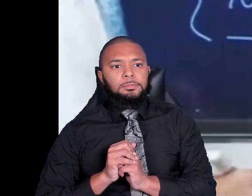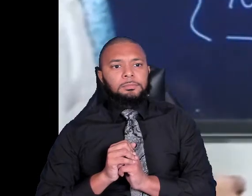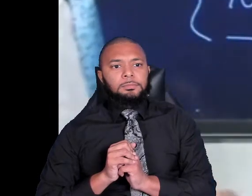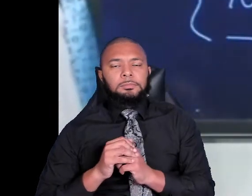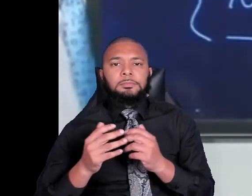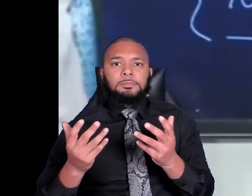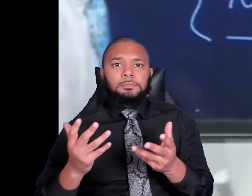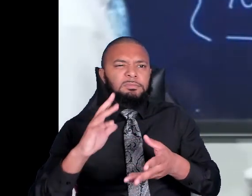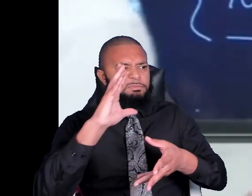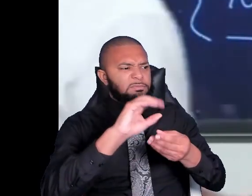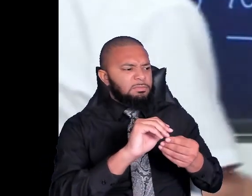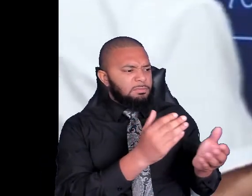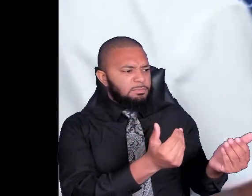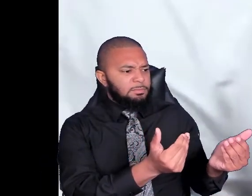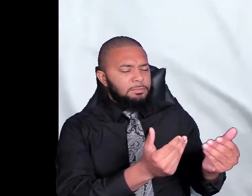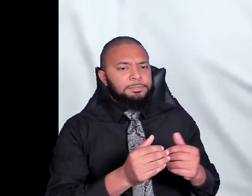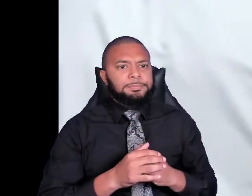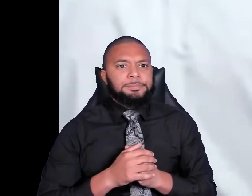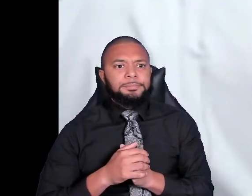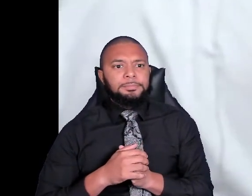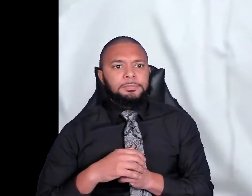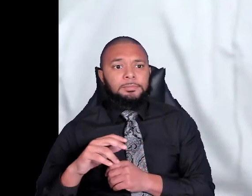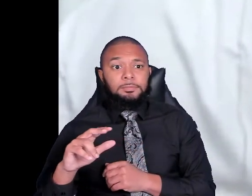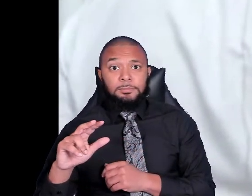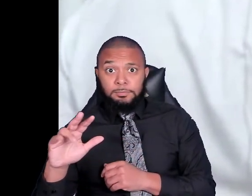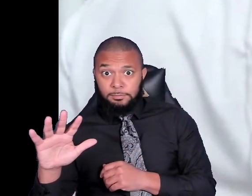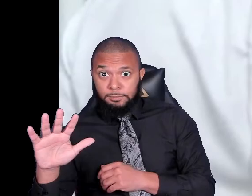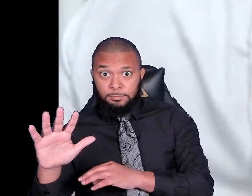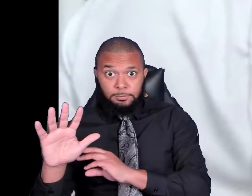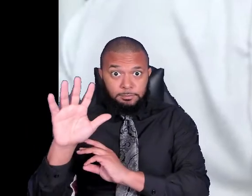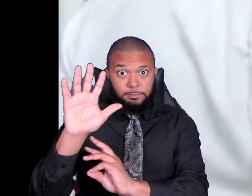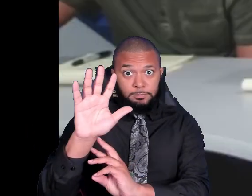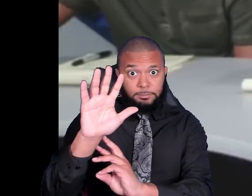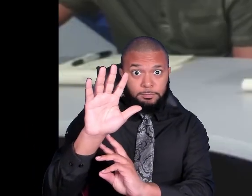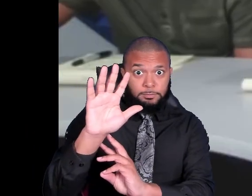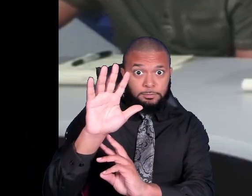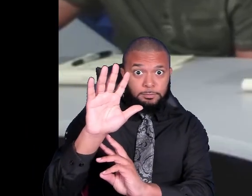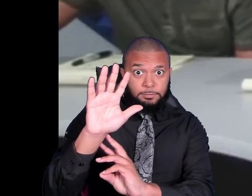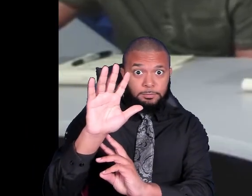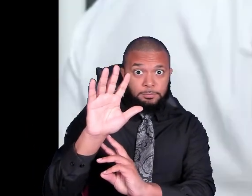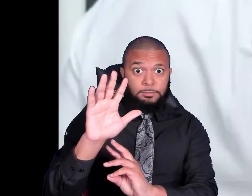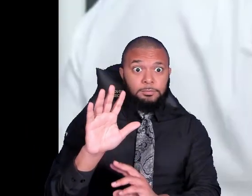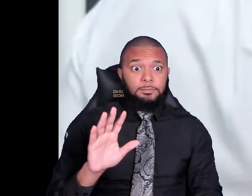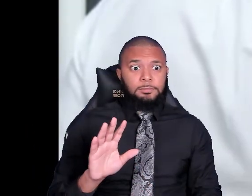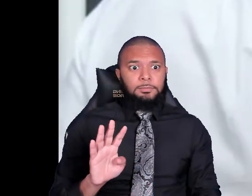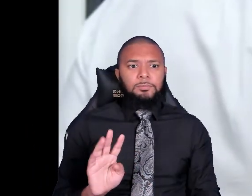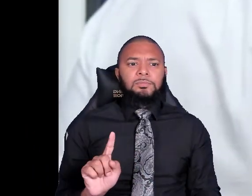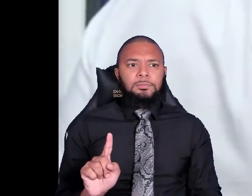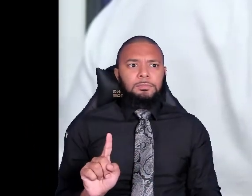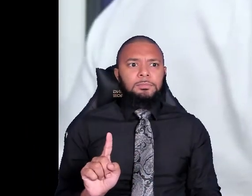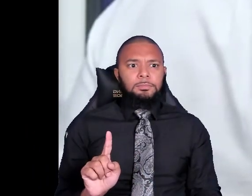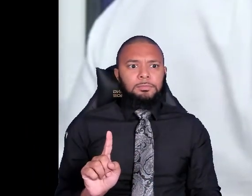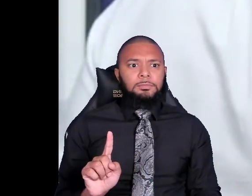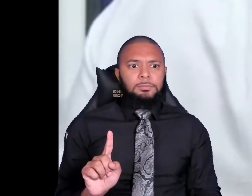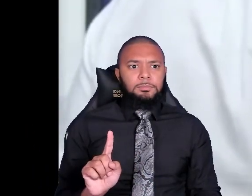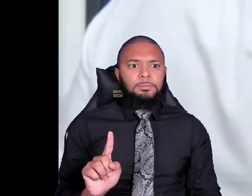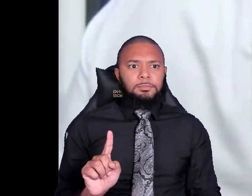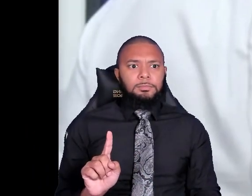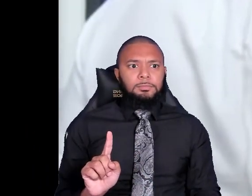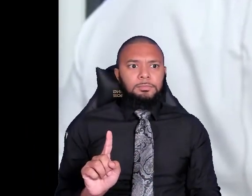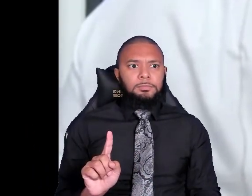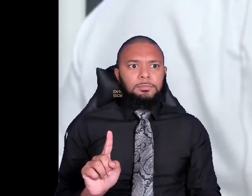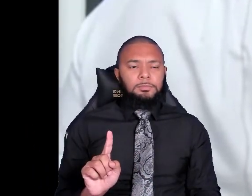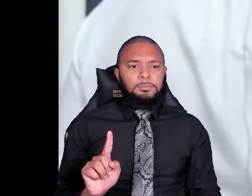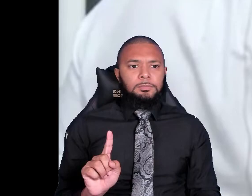Okay, so add them together for us, Isaac. 35x plus 6 more x. Yeah, plus 6 more, so it'd be 41. 41x.